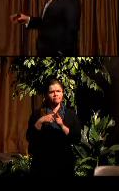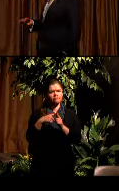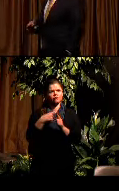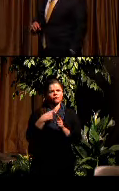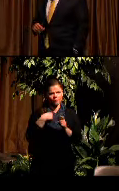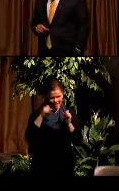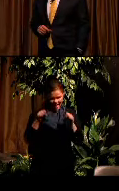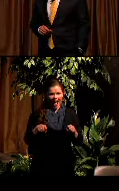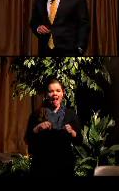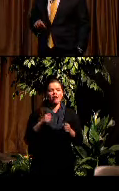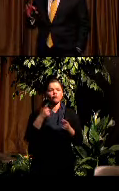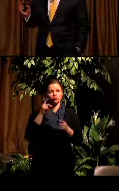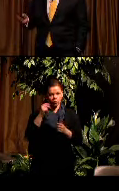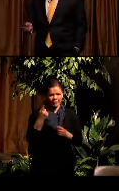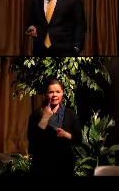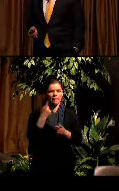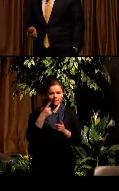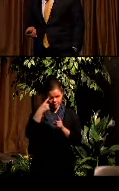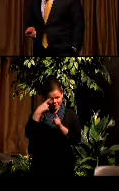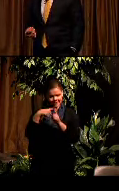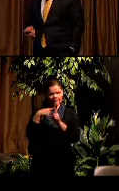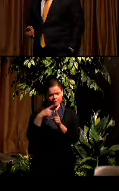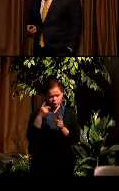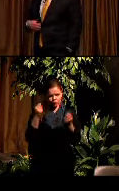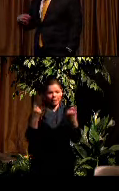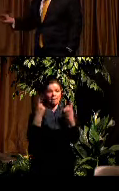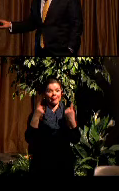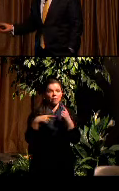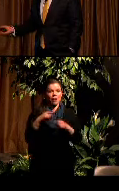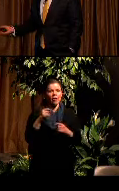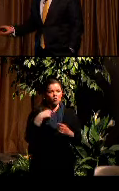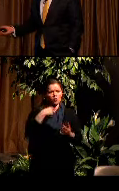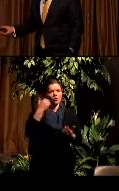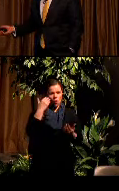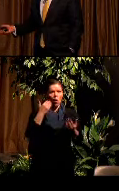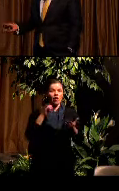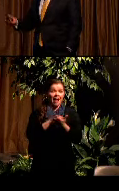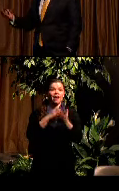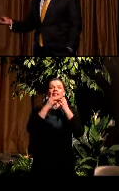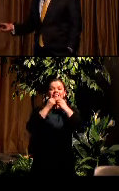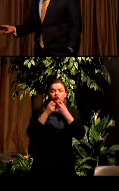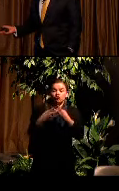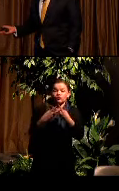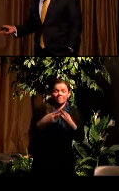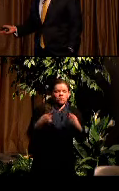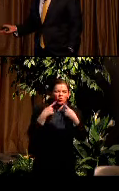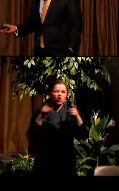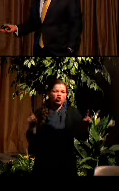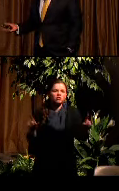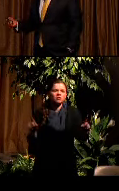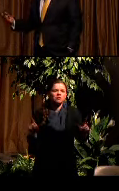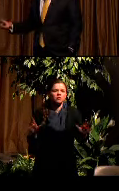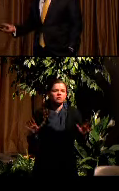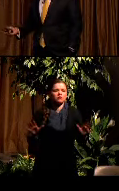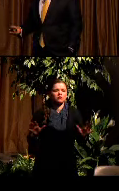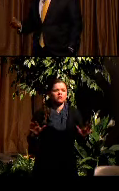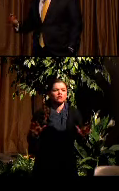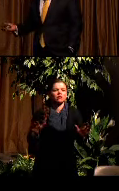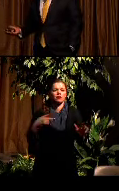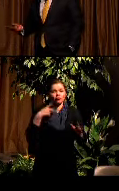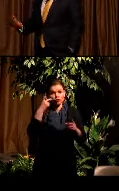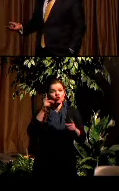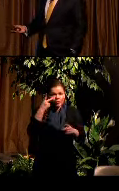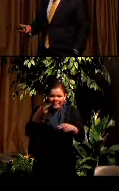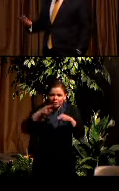myself that we know conservation works. The reason we saw the increases in so many duck species is because the hunters got it right. They figured out